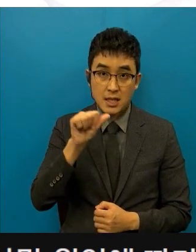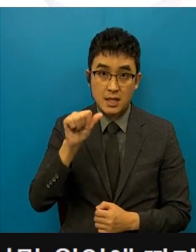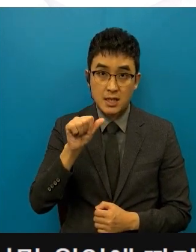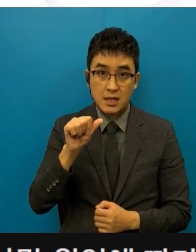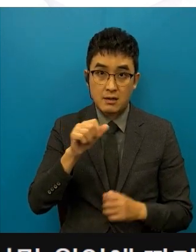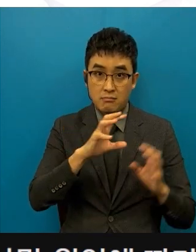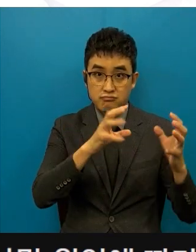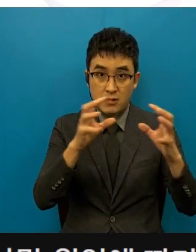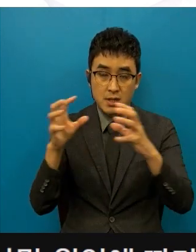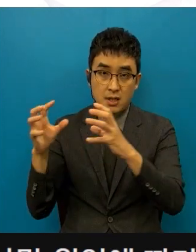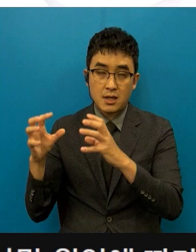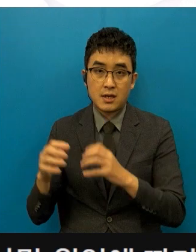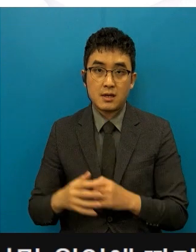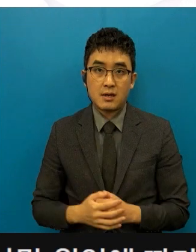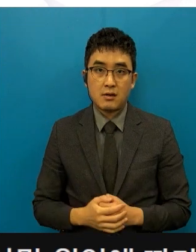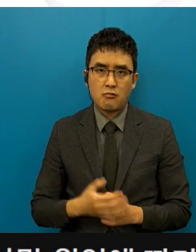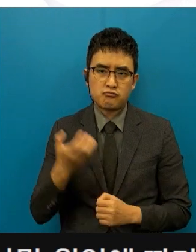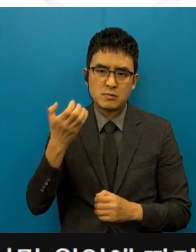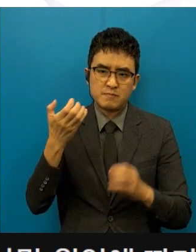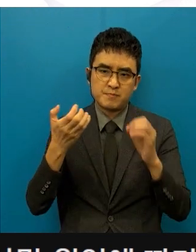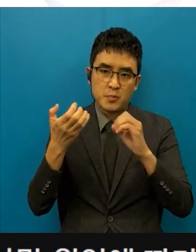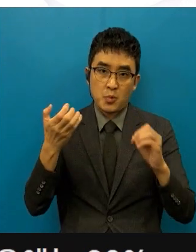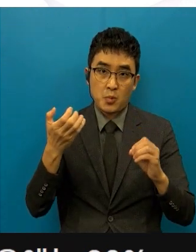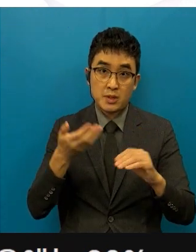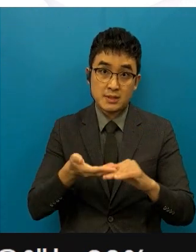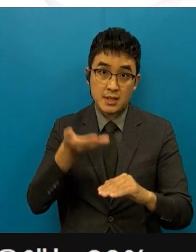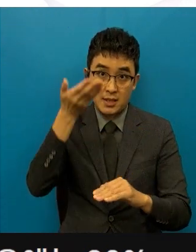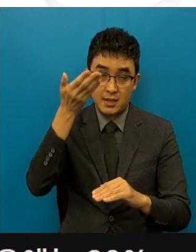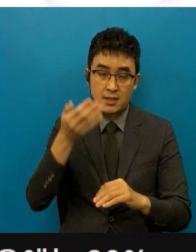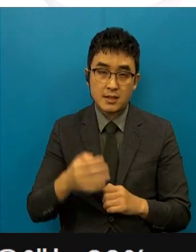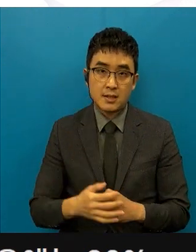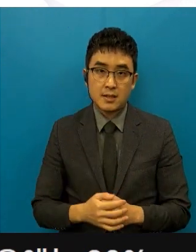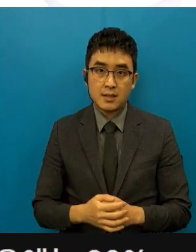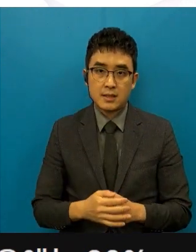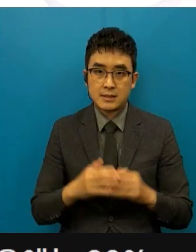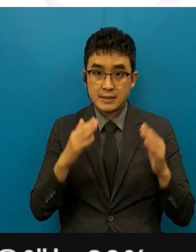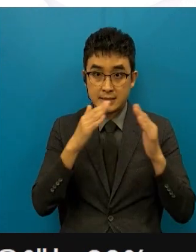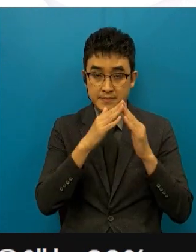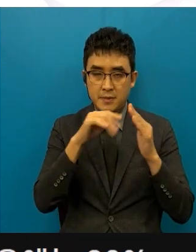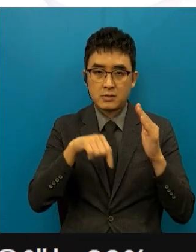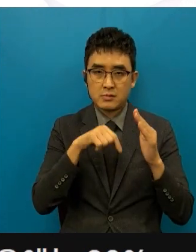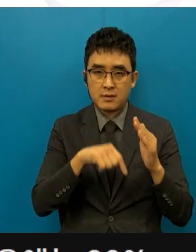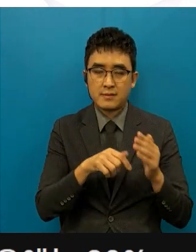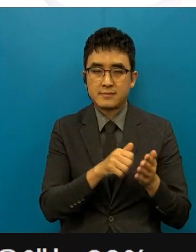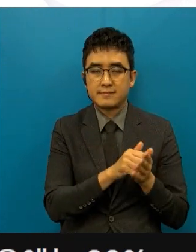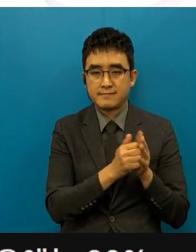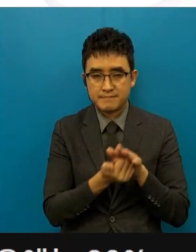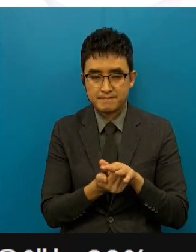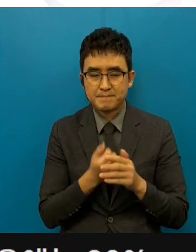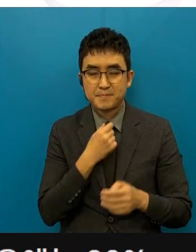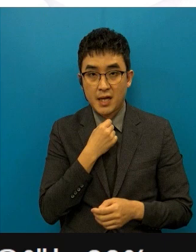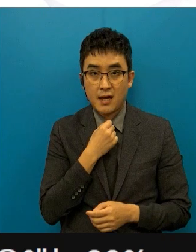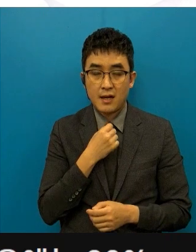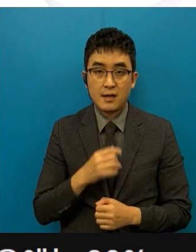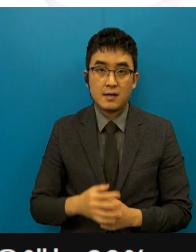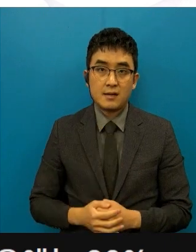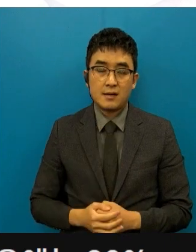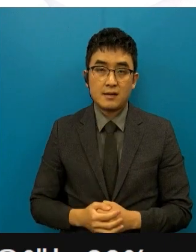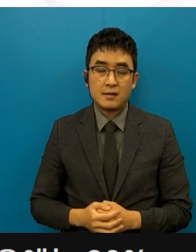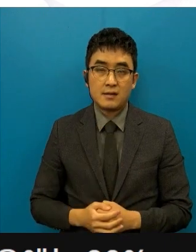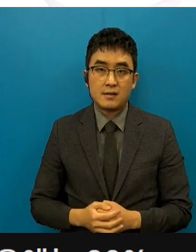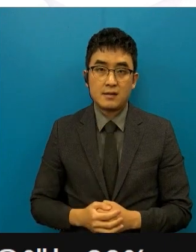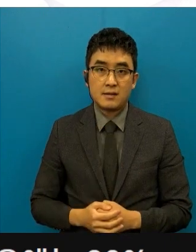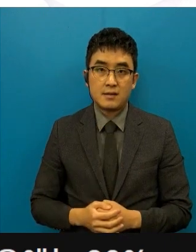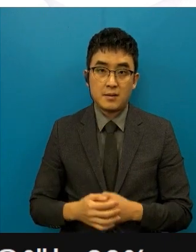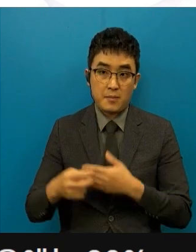90% of people want to die at home. So sometimes, even they have serious problem in hospital, they really want to